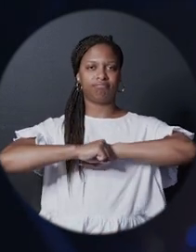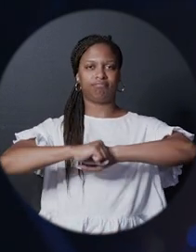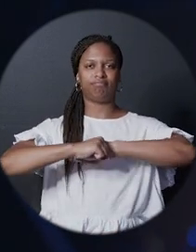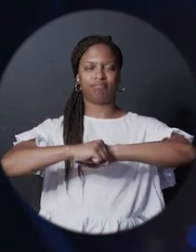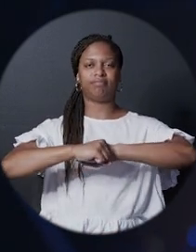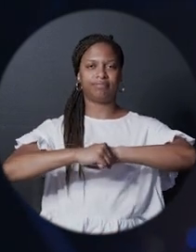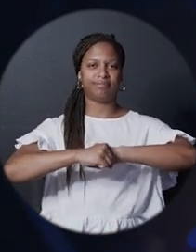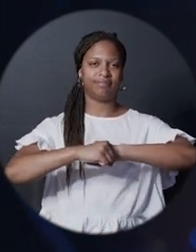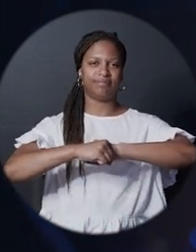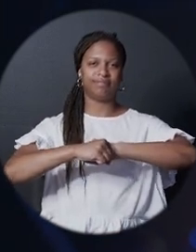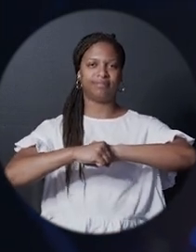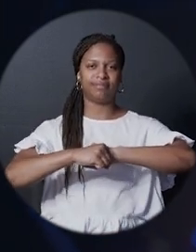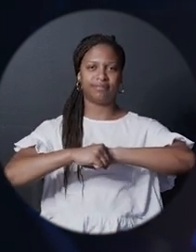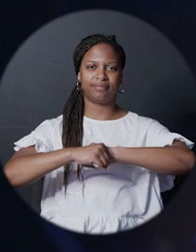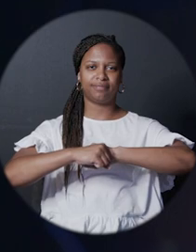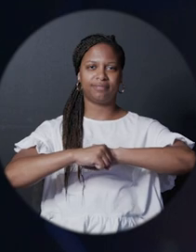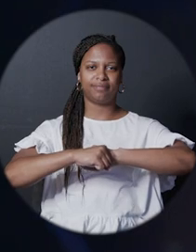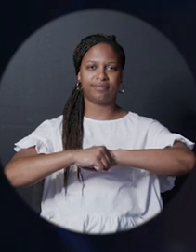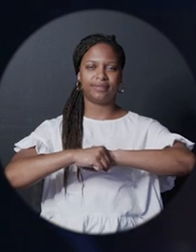Stuck in defensiveness.